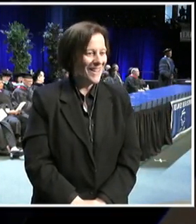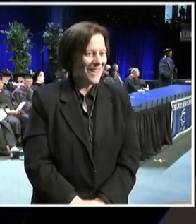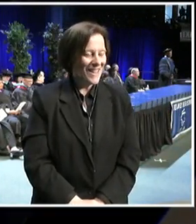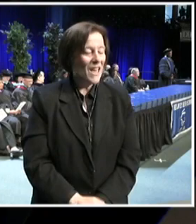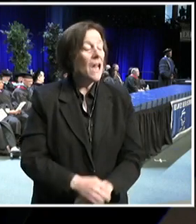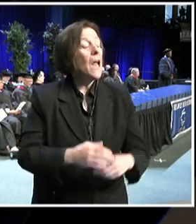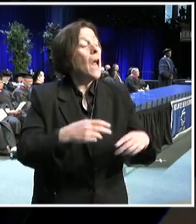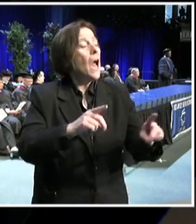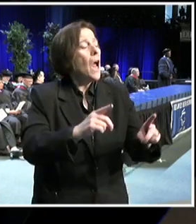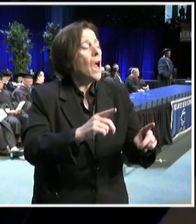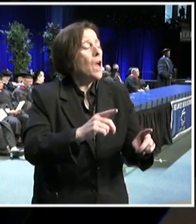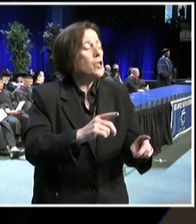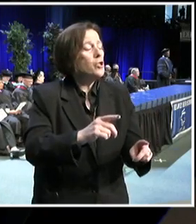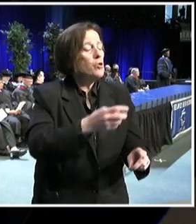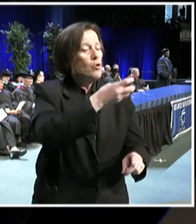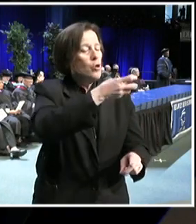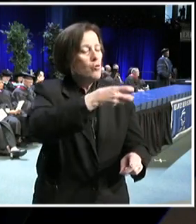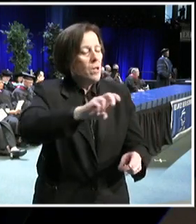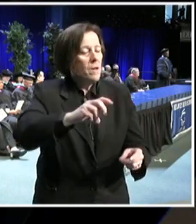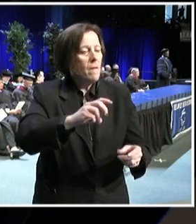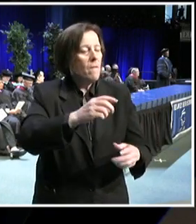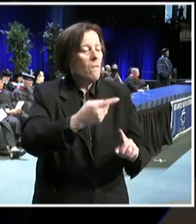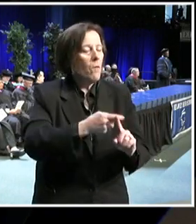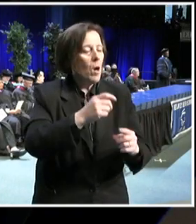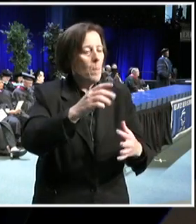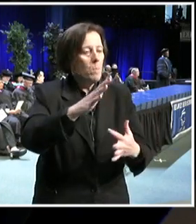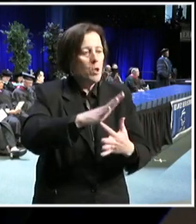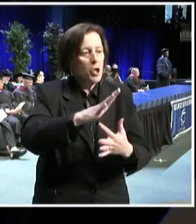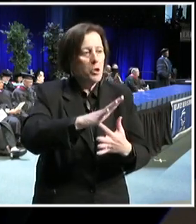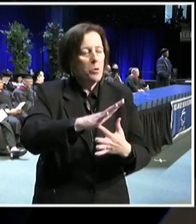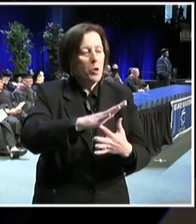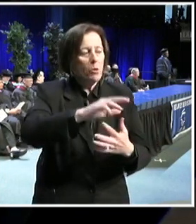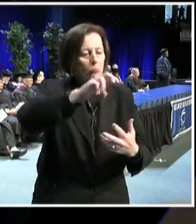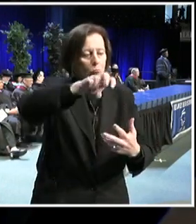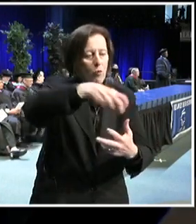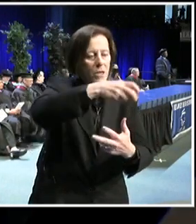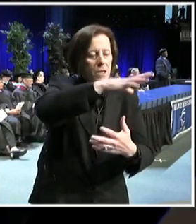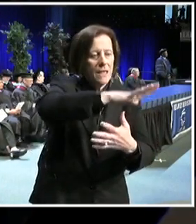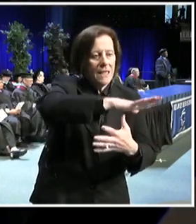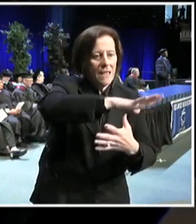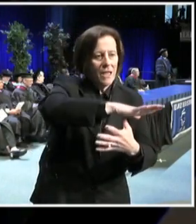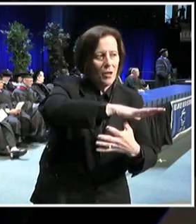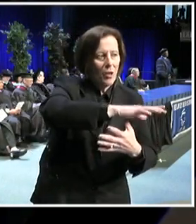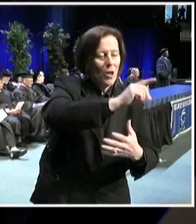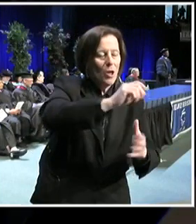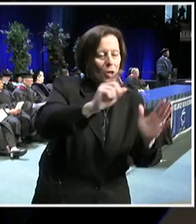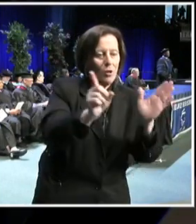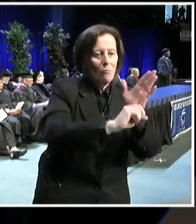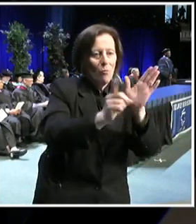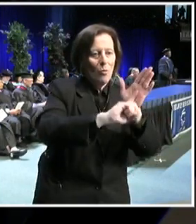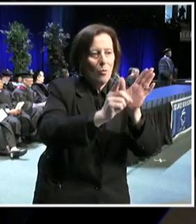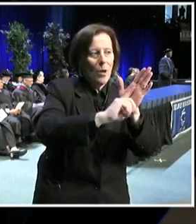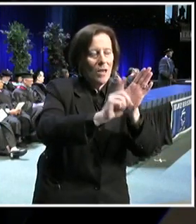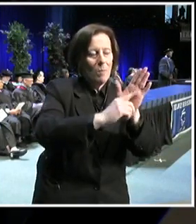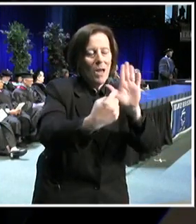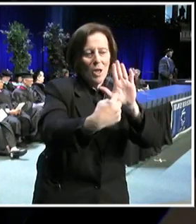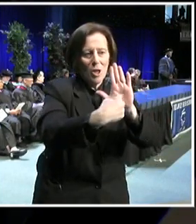as you made your transition from your junior to senior year, you rang the senior bell to symbolize the